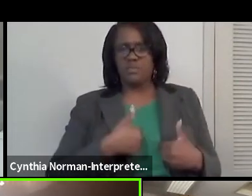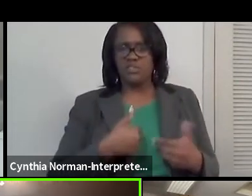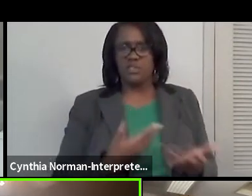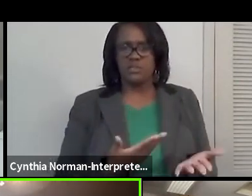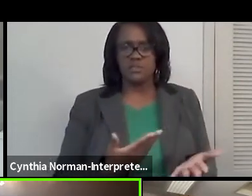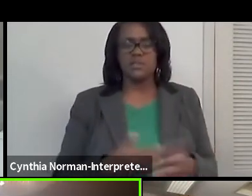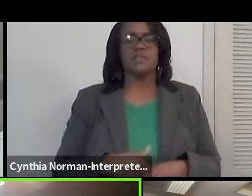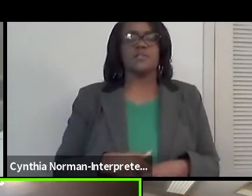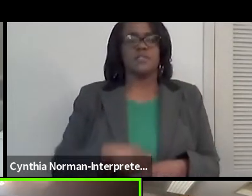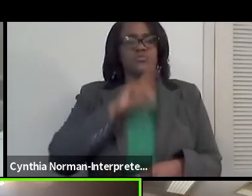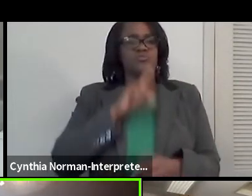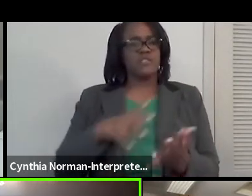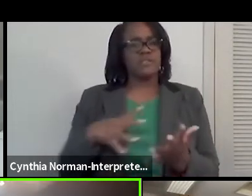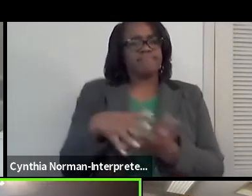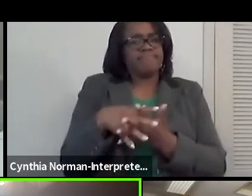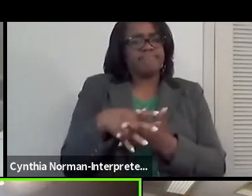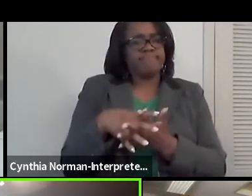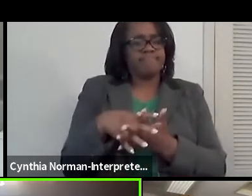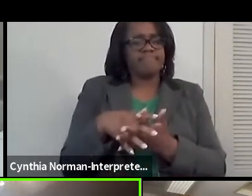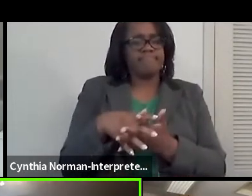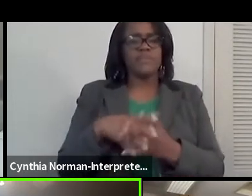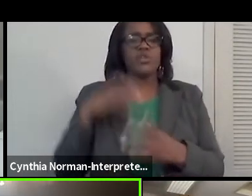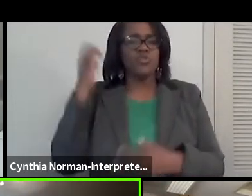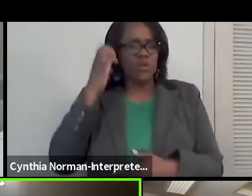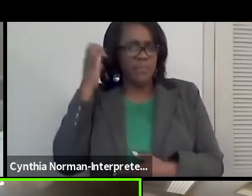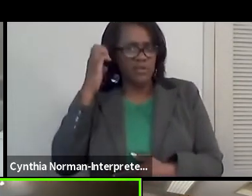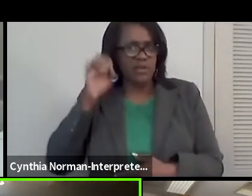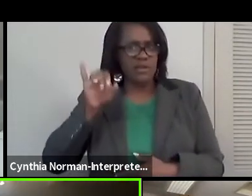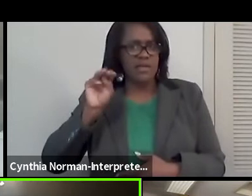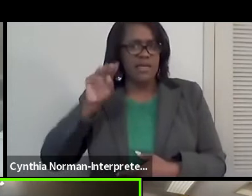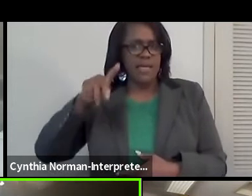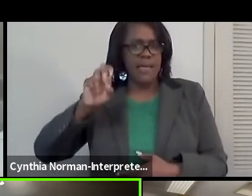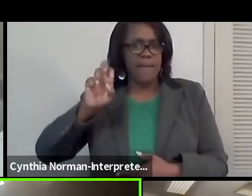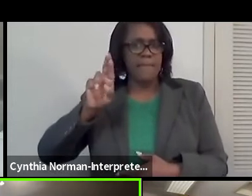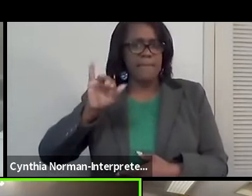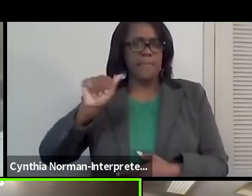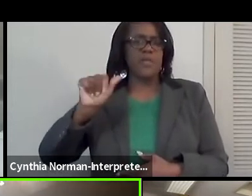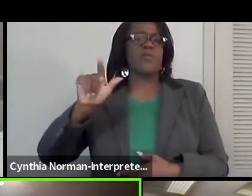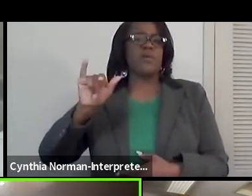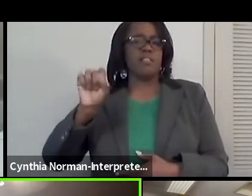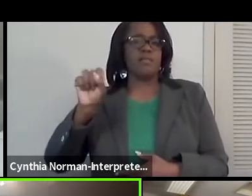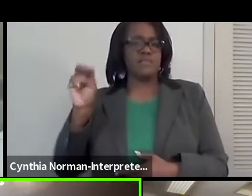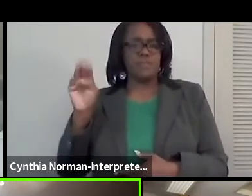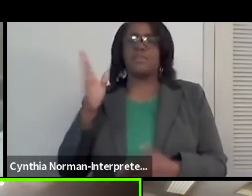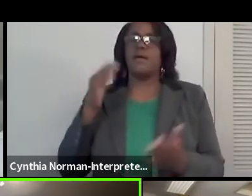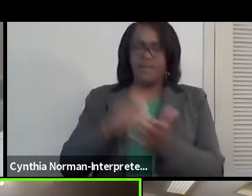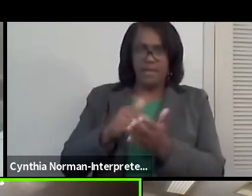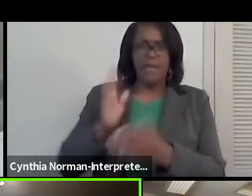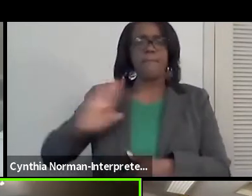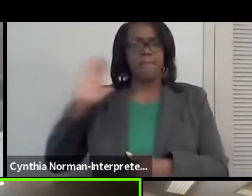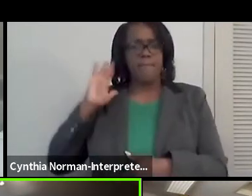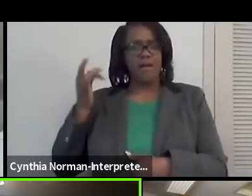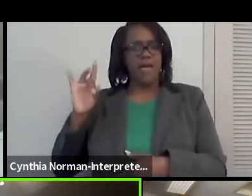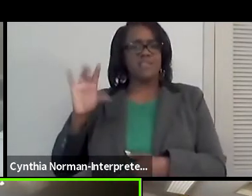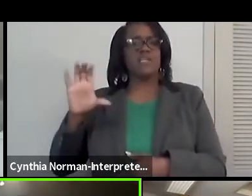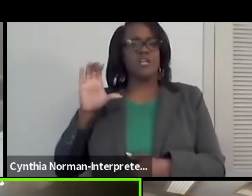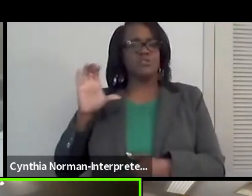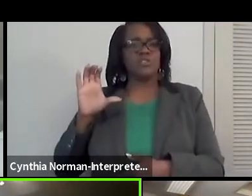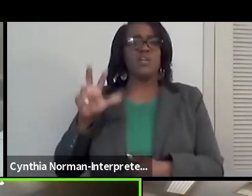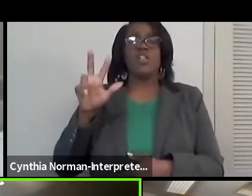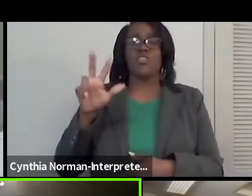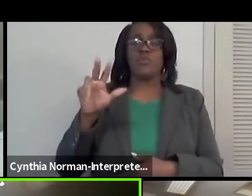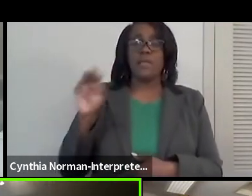is deeply rooted in European imperialism. It began back in the 1800s when more than 3 million European